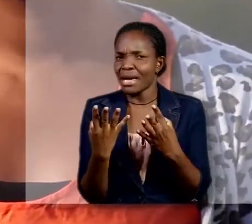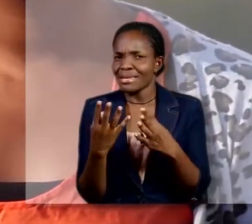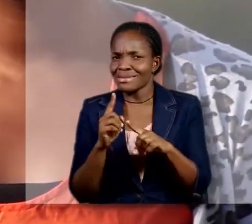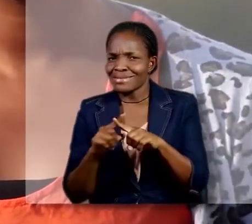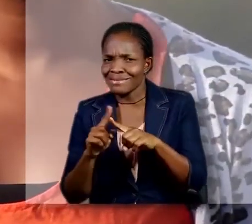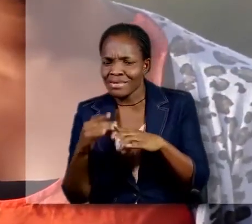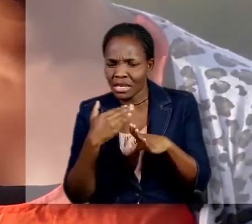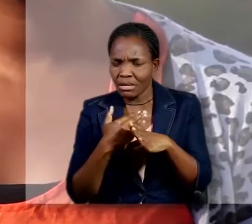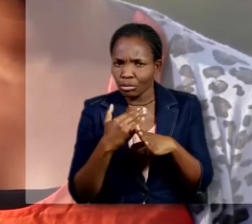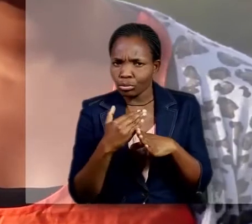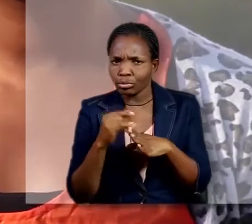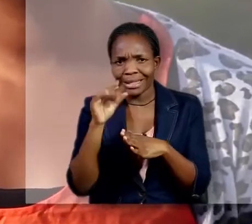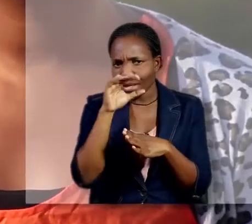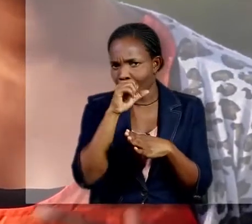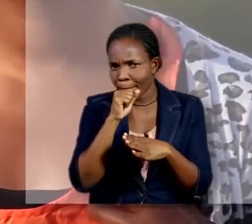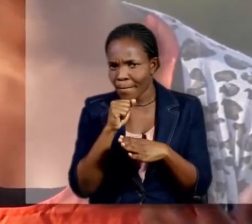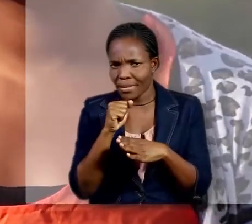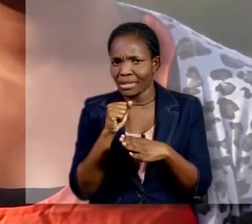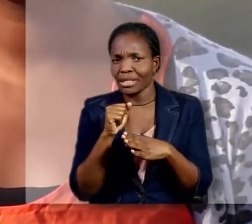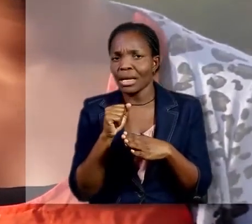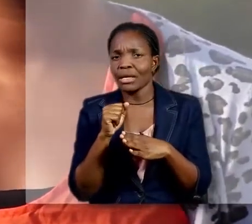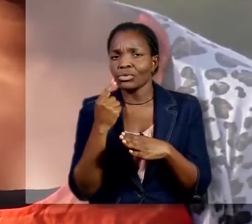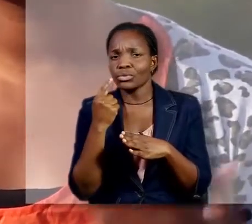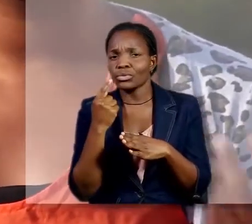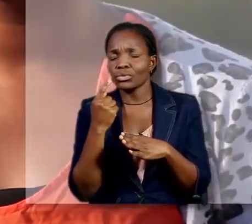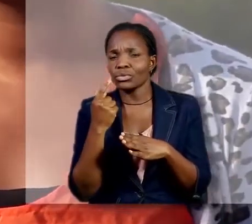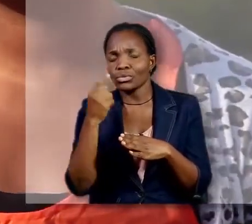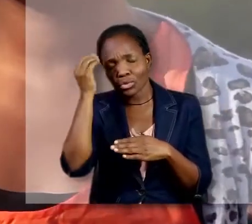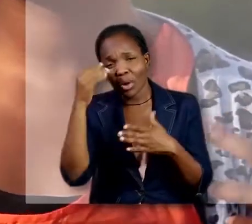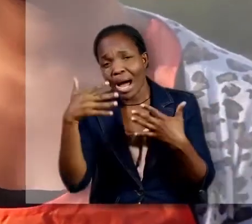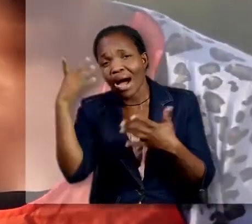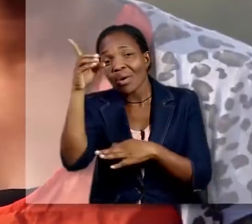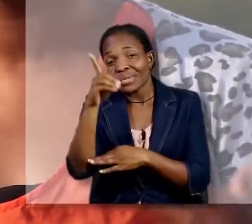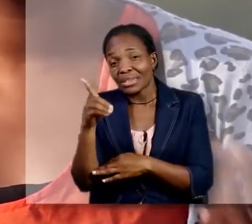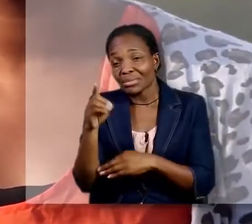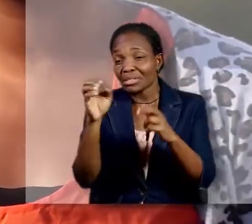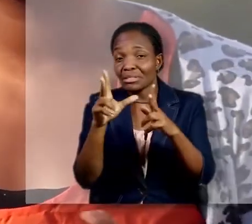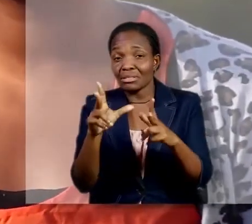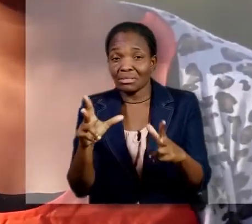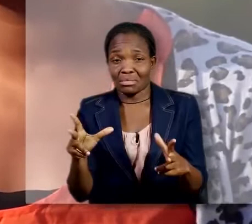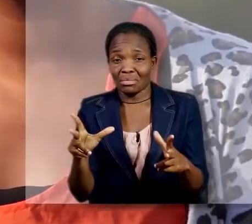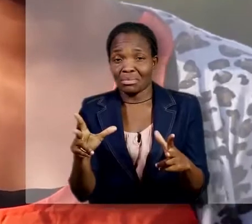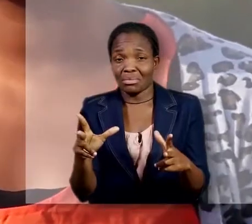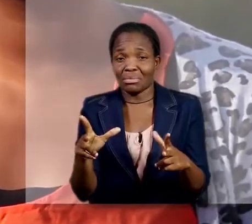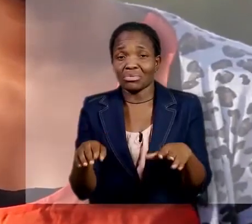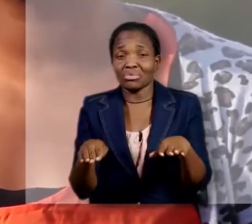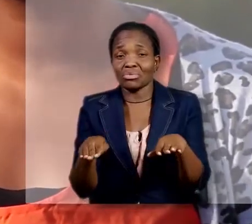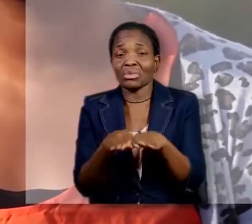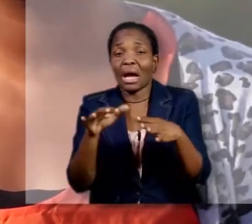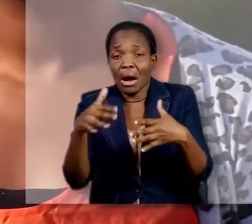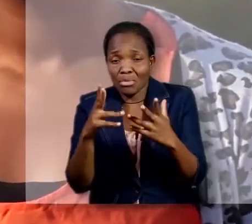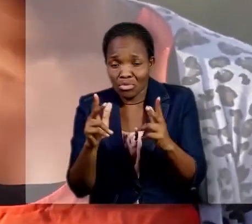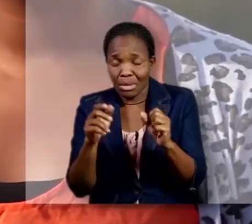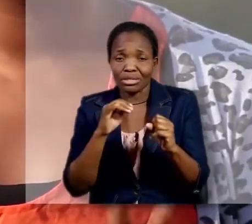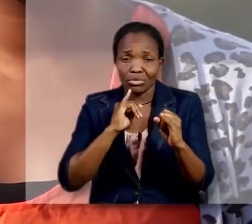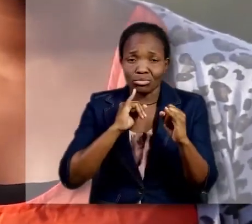interactivity missing. There's a lot of preach about how much it is, how democracy is that of people, and there's referendums and people need to answer or be a part of decision